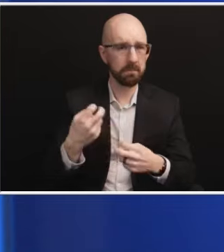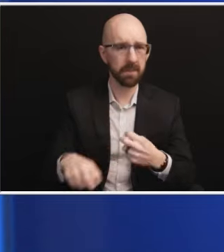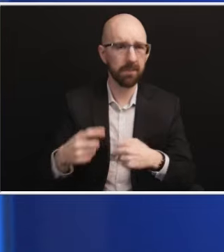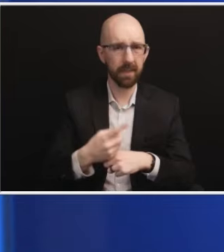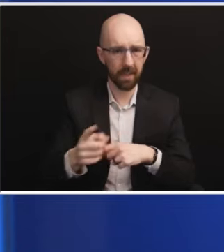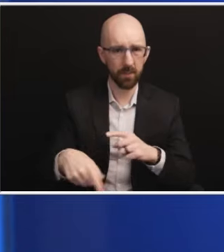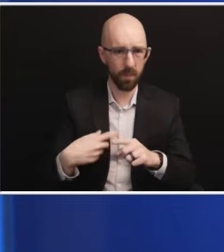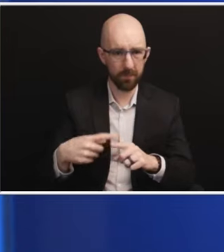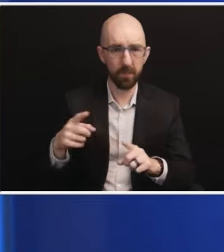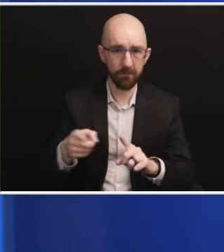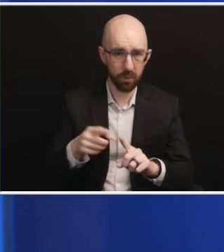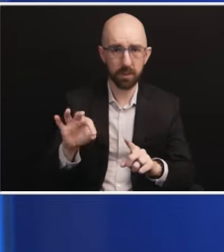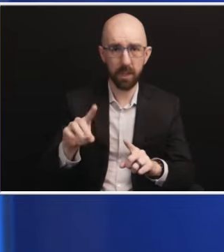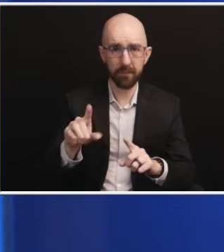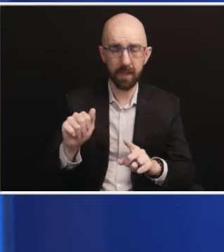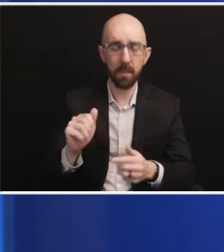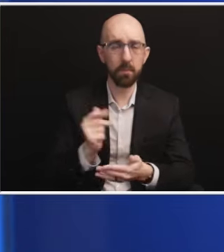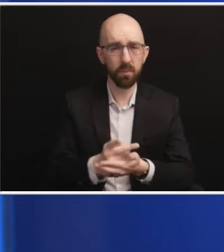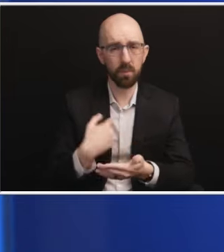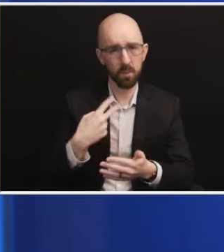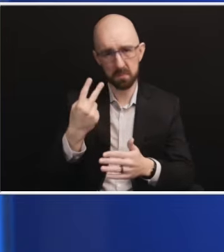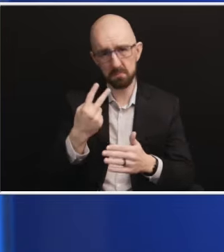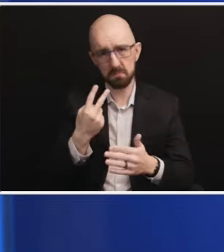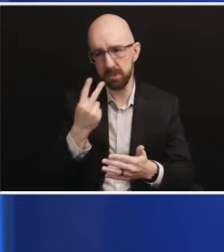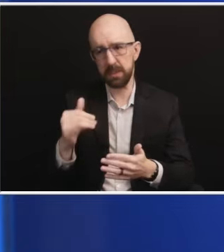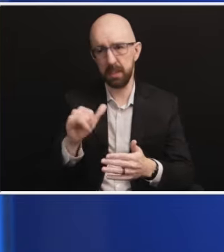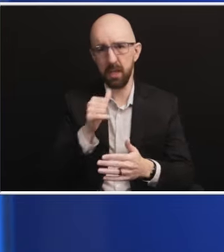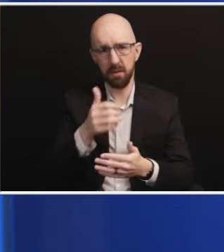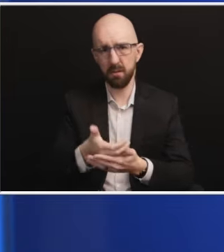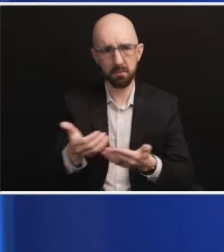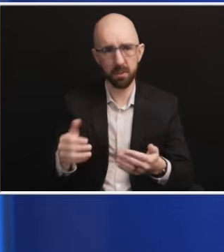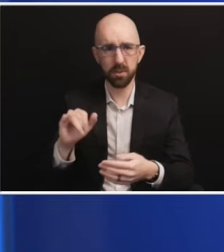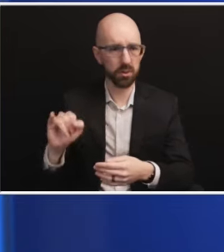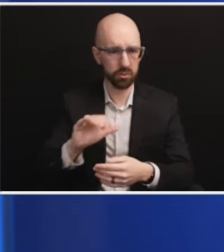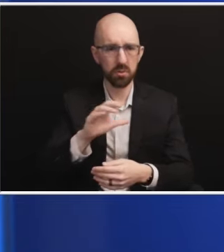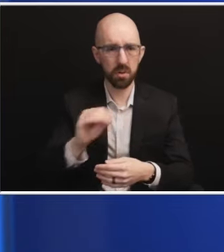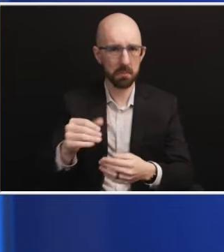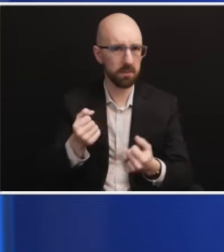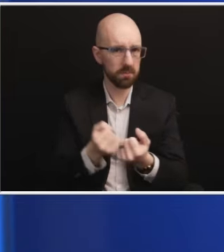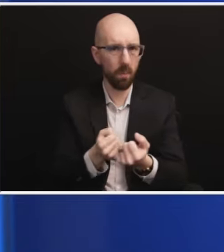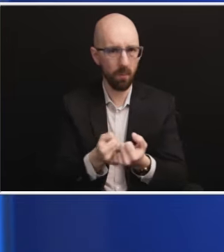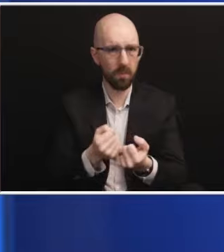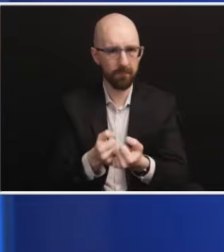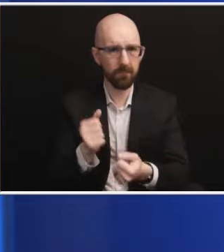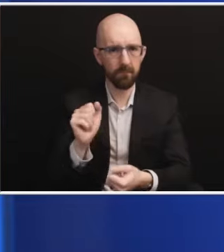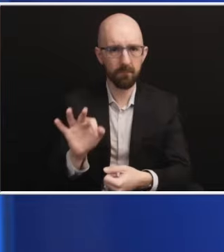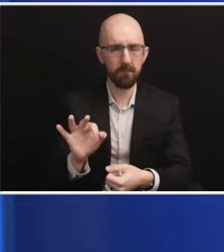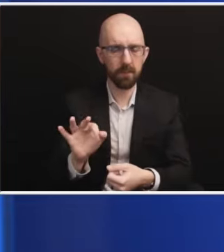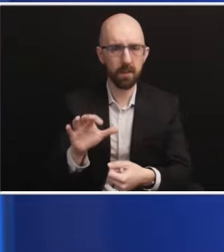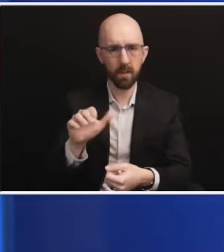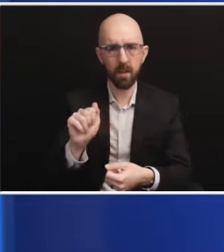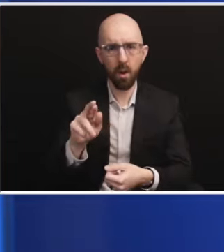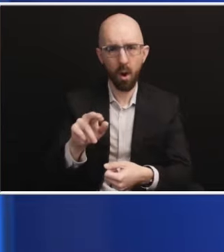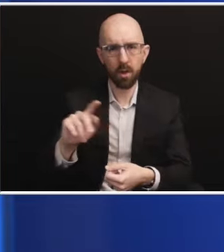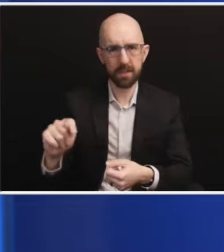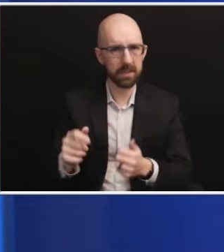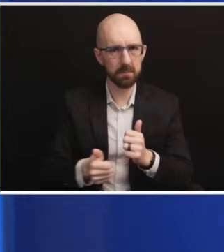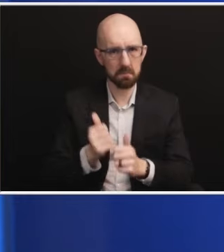approvals, we really don't see that anymore. The insurance companies are very supportive of CAR T for the most part.